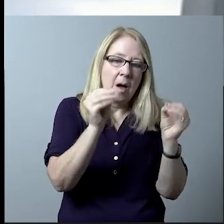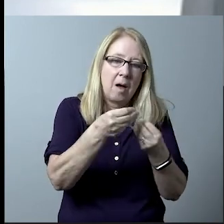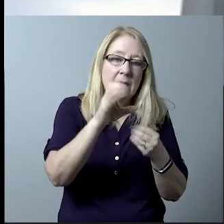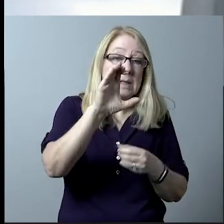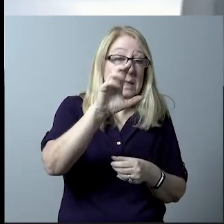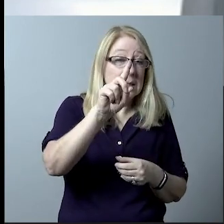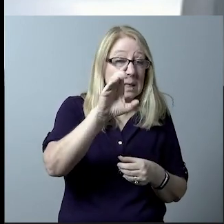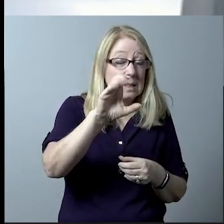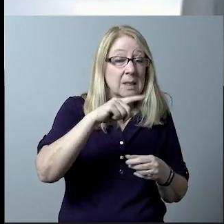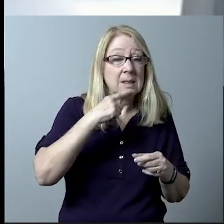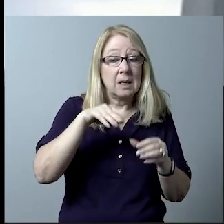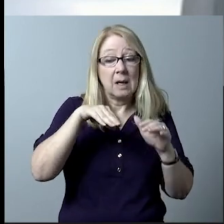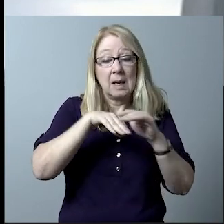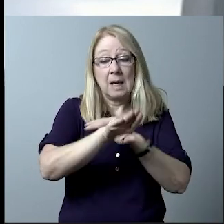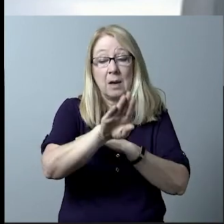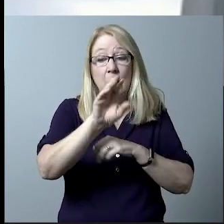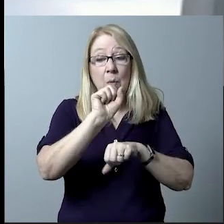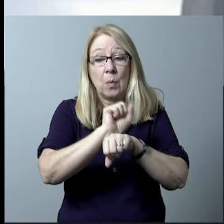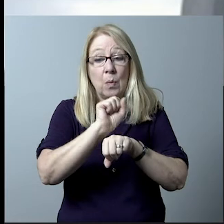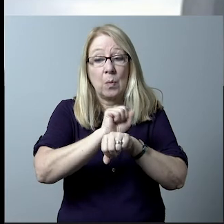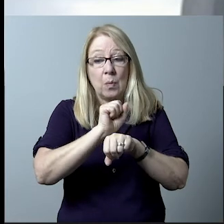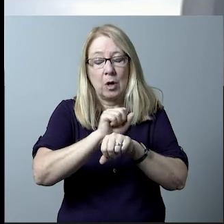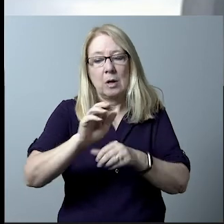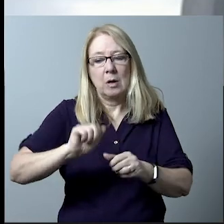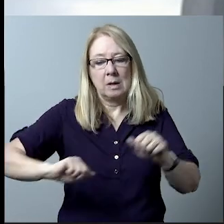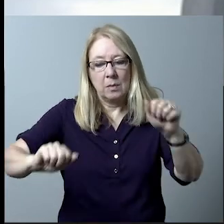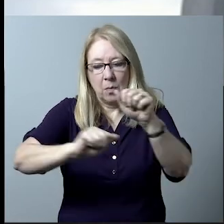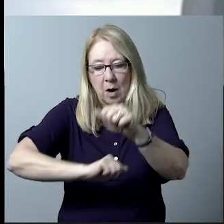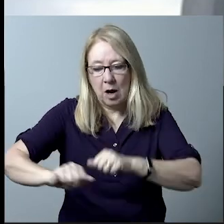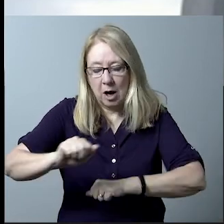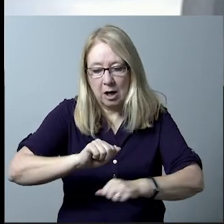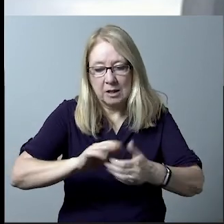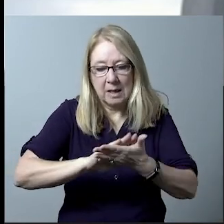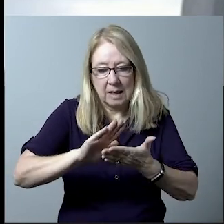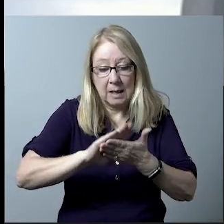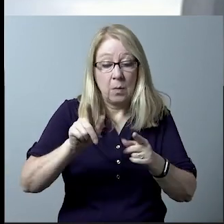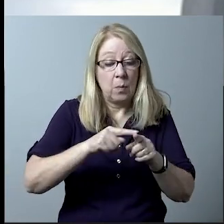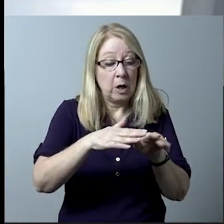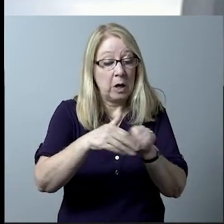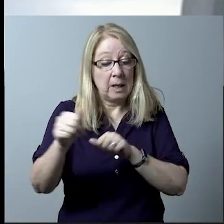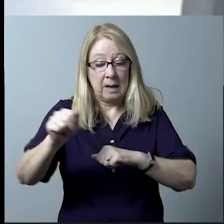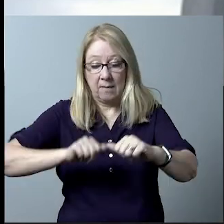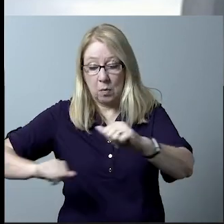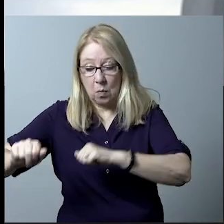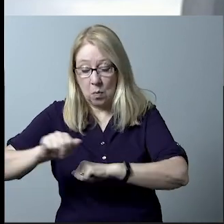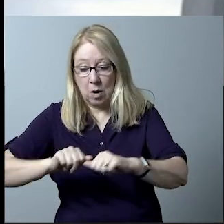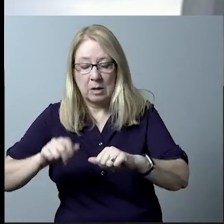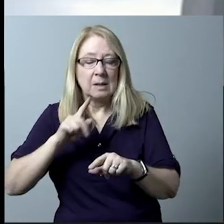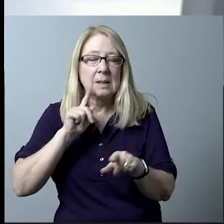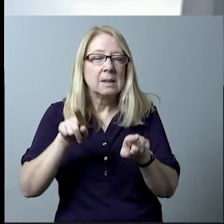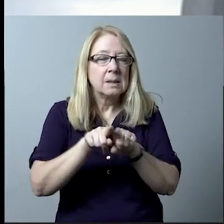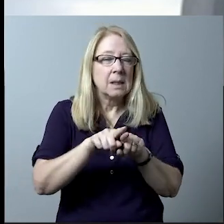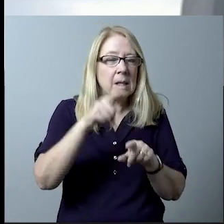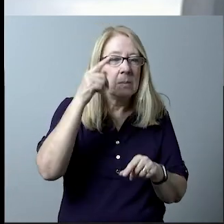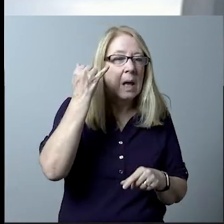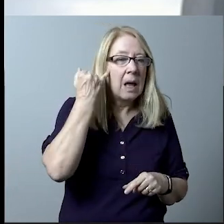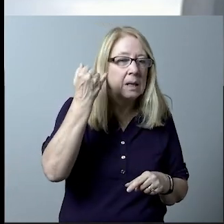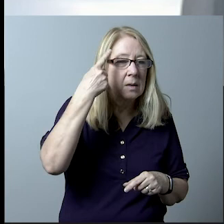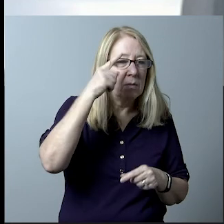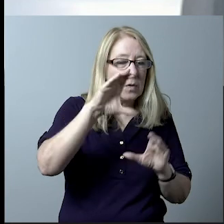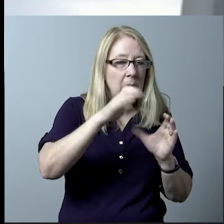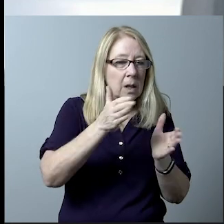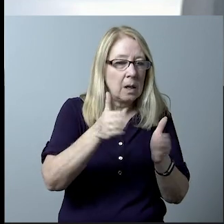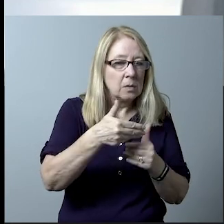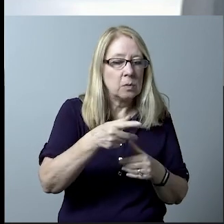same for your office. The CDC recommends that every time you're going into work, that you're cleaning your space when you arrive and when you leave, and that goes for classrooms